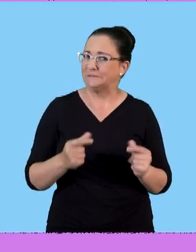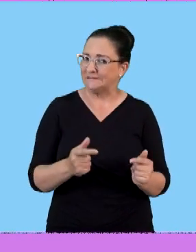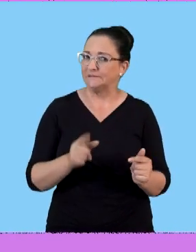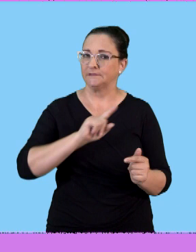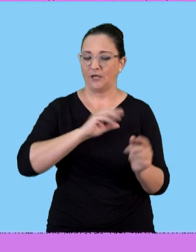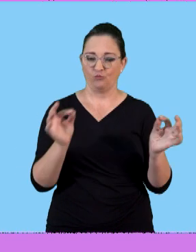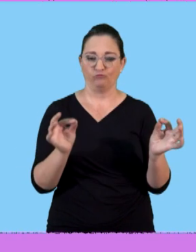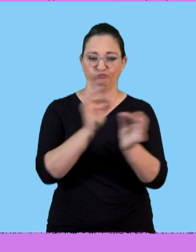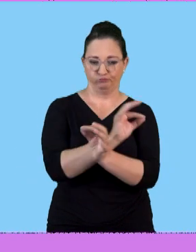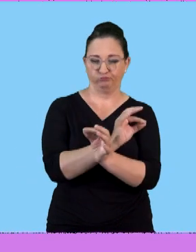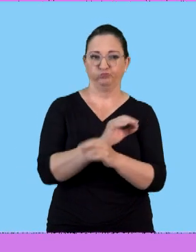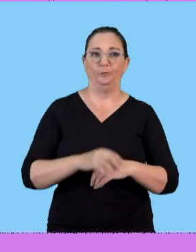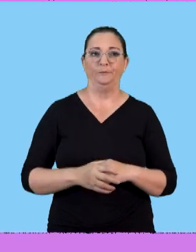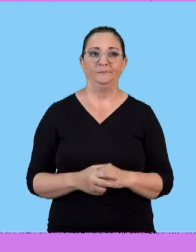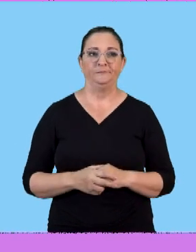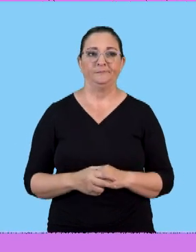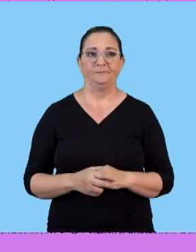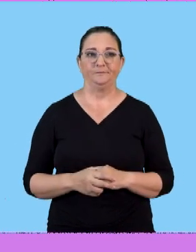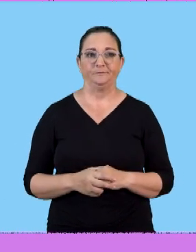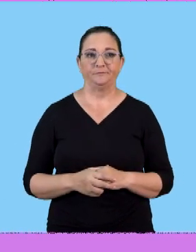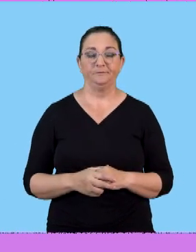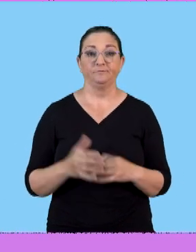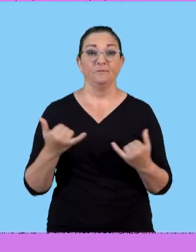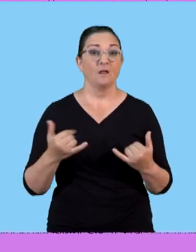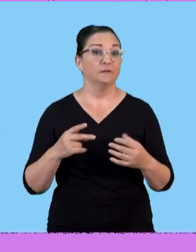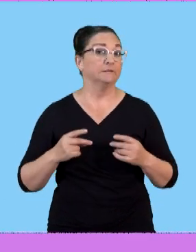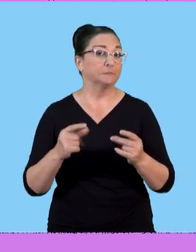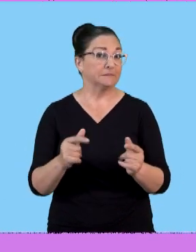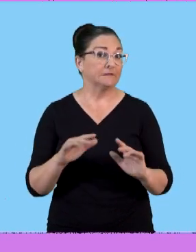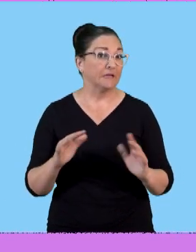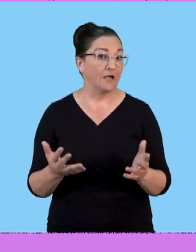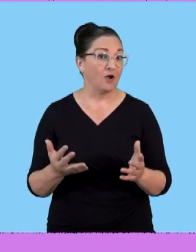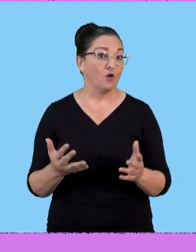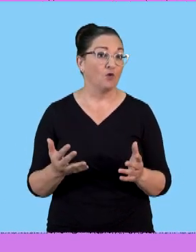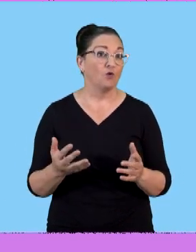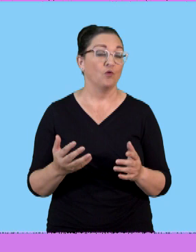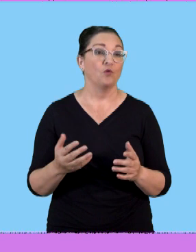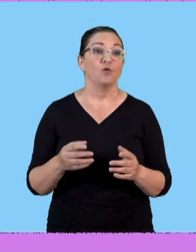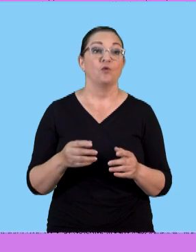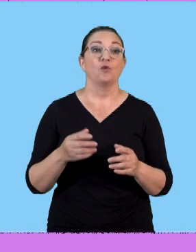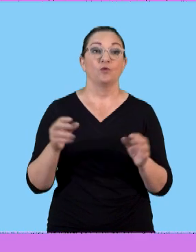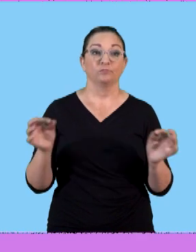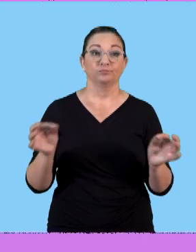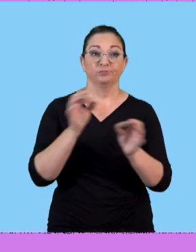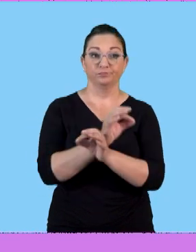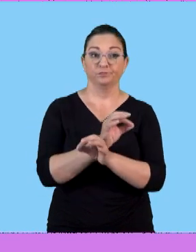speed the subject of the formula. And how do I determine speed? I take my distance